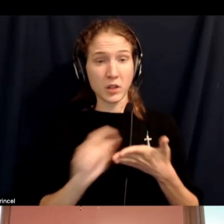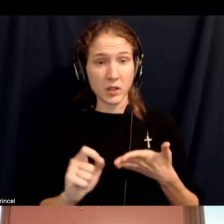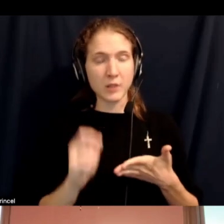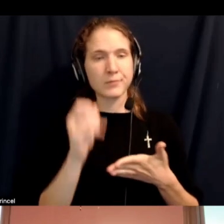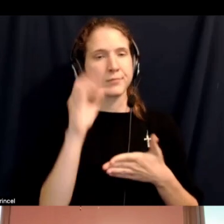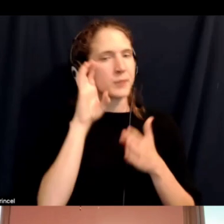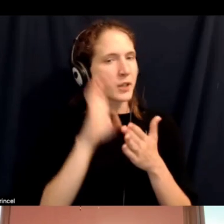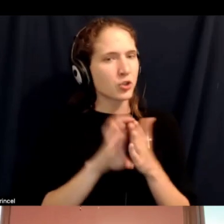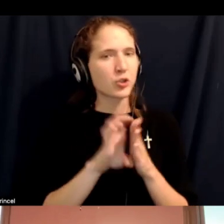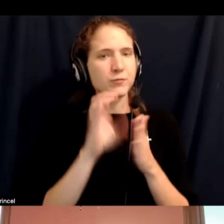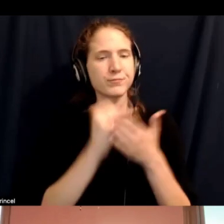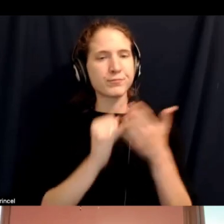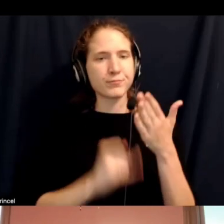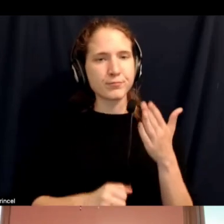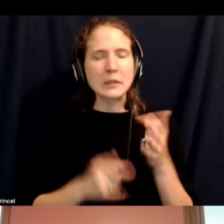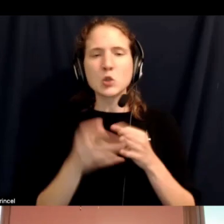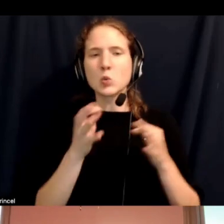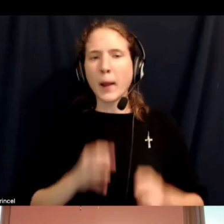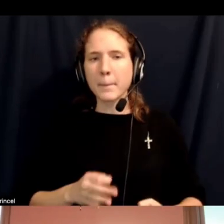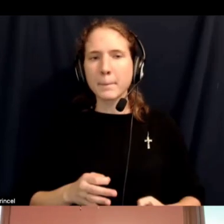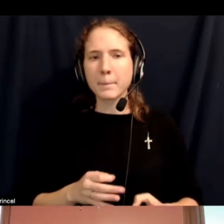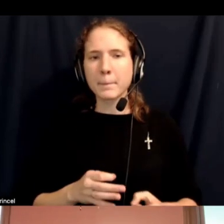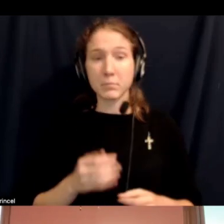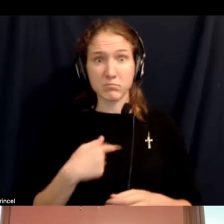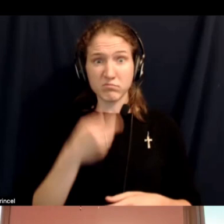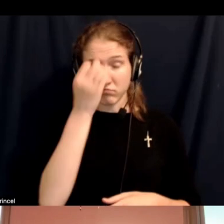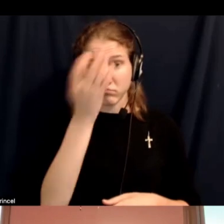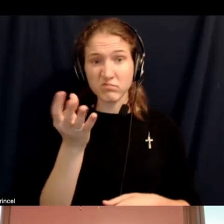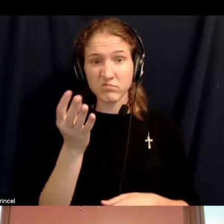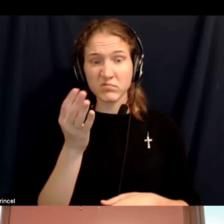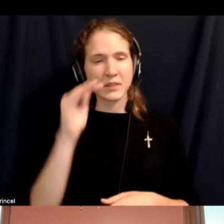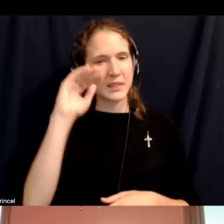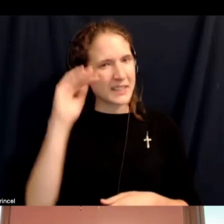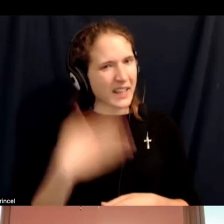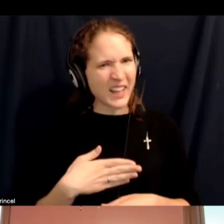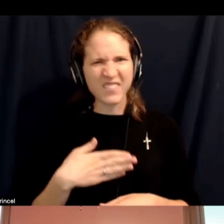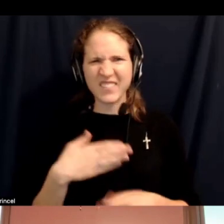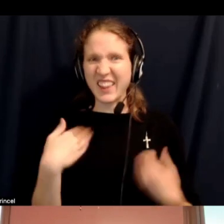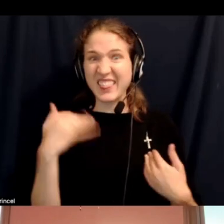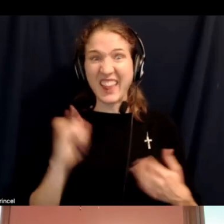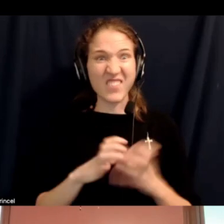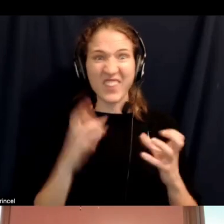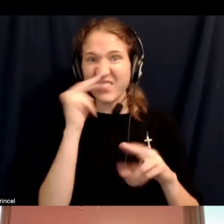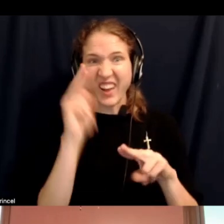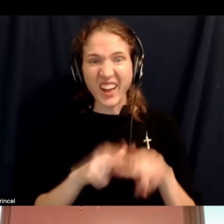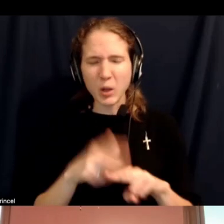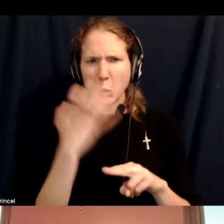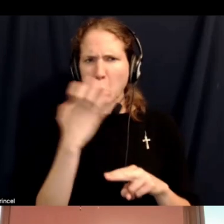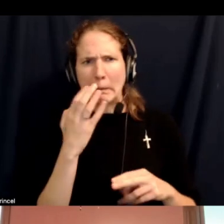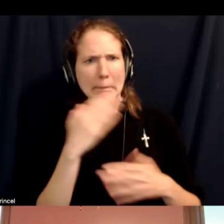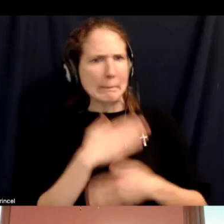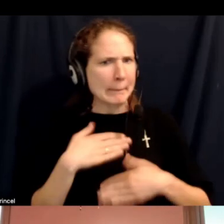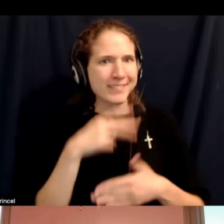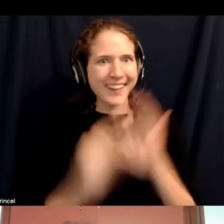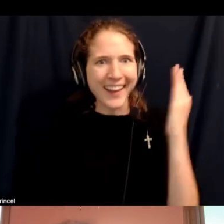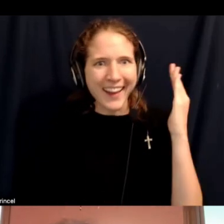the illustrations, and so I have to say, I've never had so much fun. Right. Okay, cool.